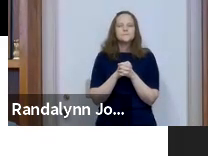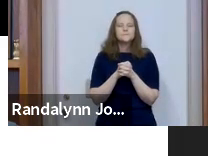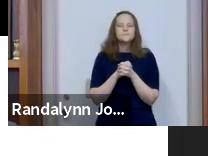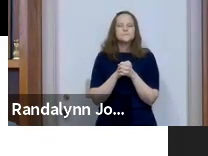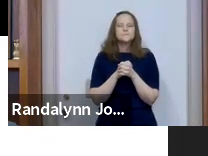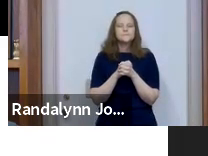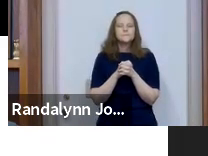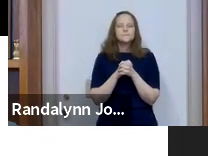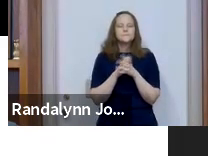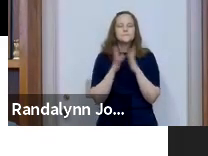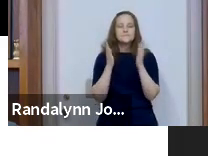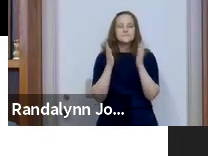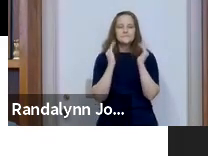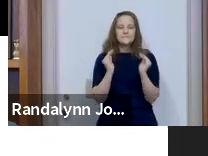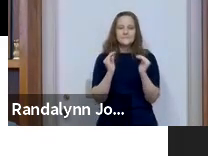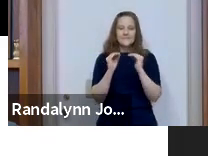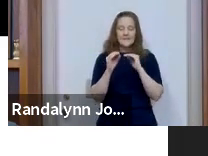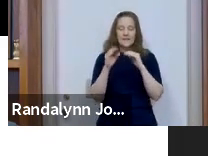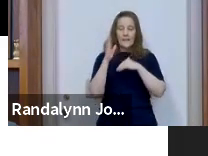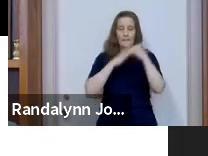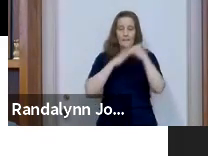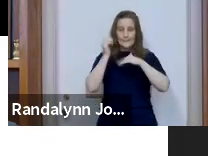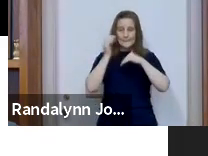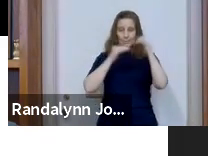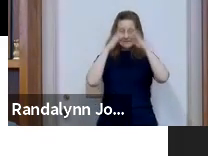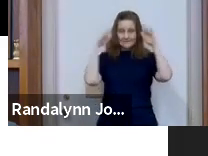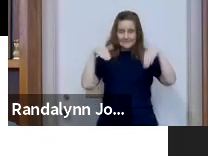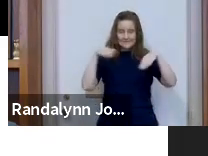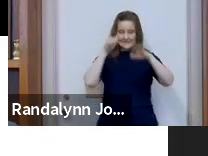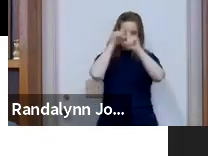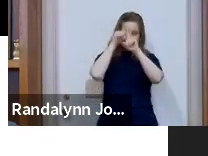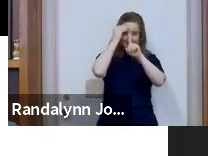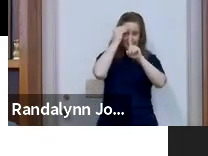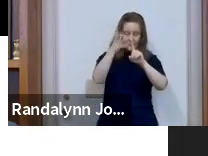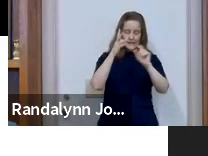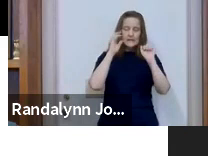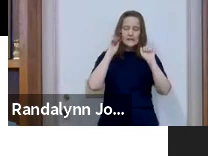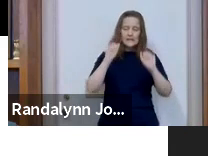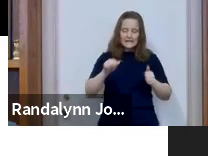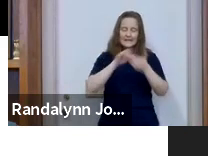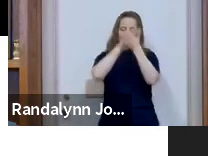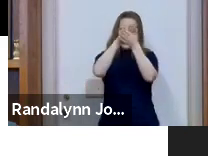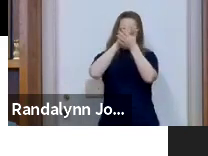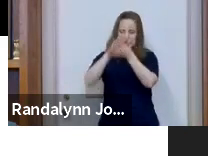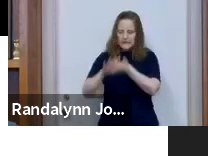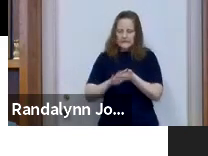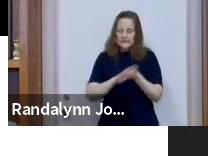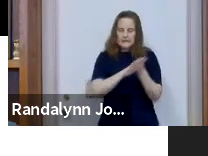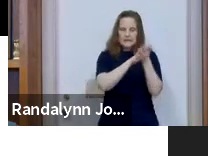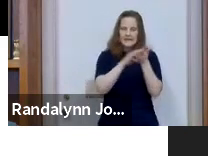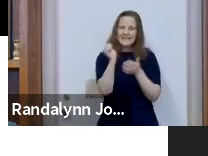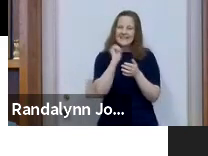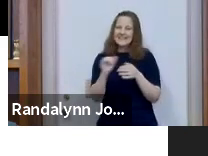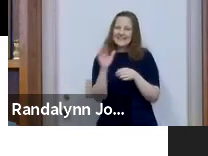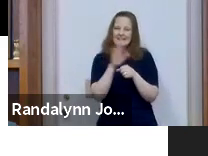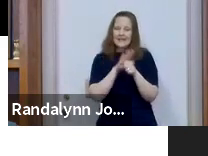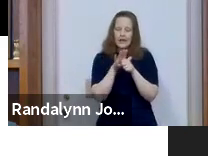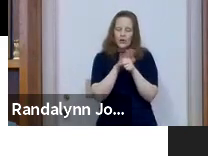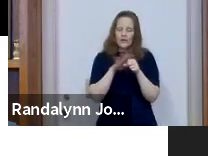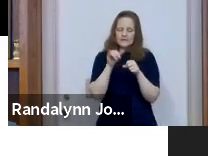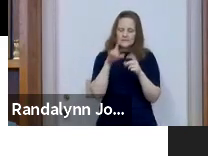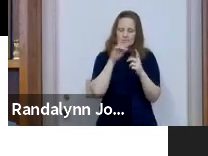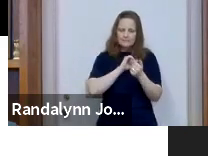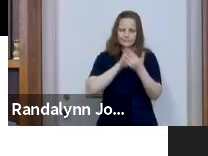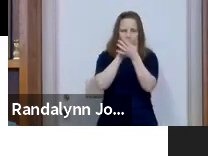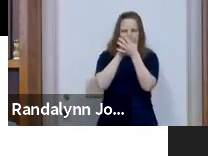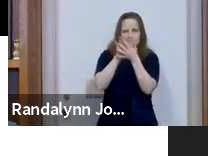step in the process is facilities will be notified and they can provide appropriate sanitation for any areas that need to be addressed.